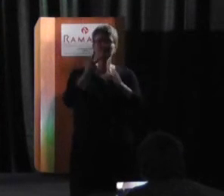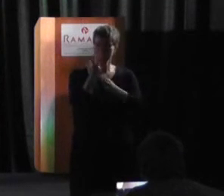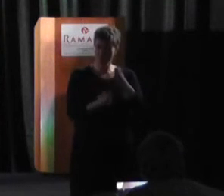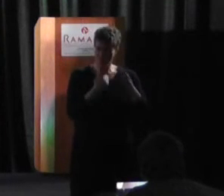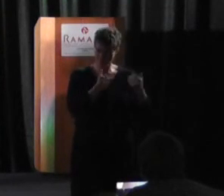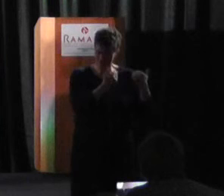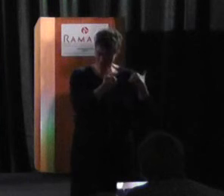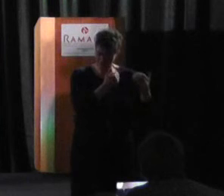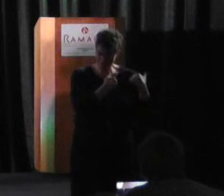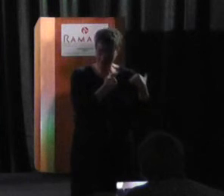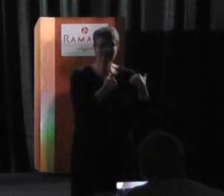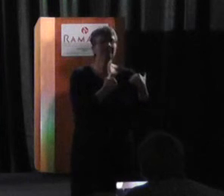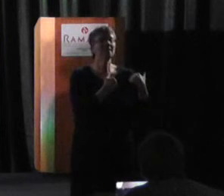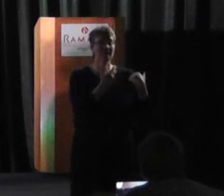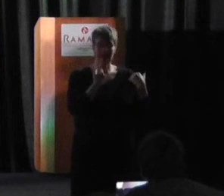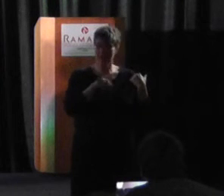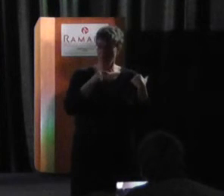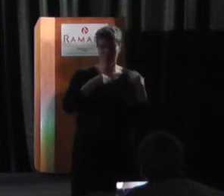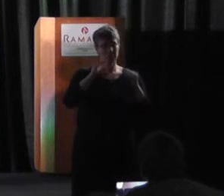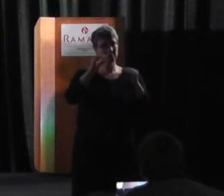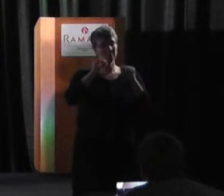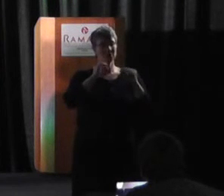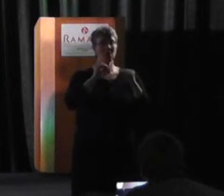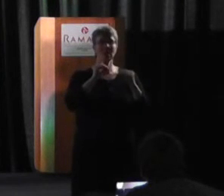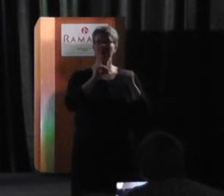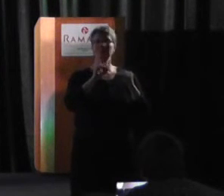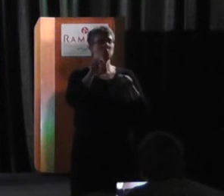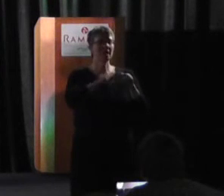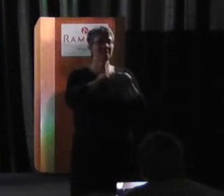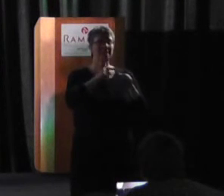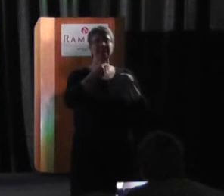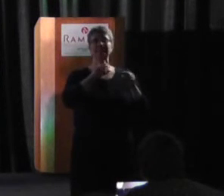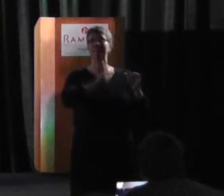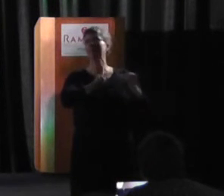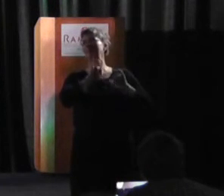learned early on that there was no room for it's all about me.